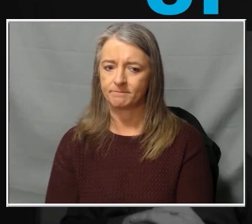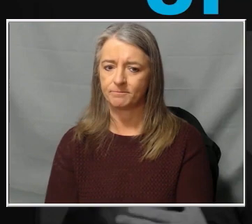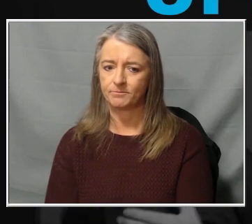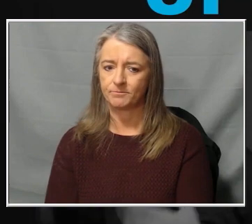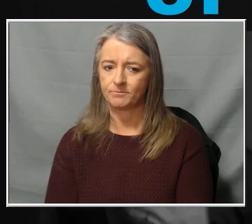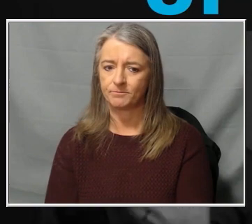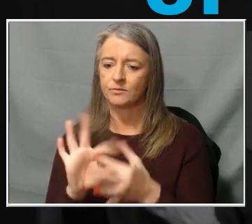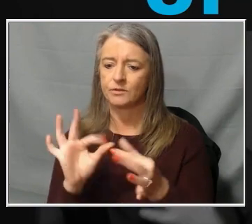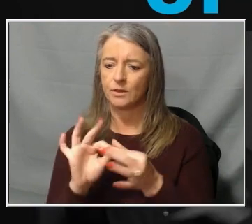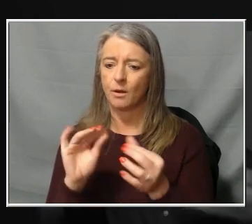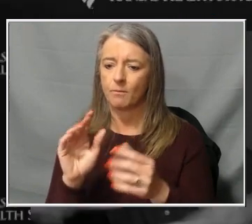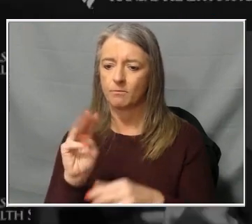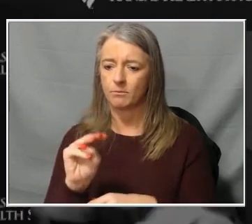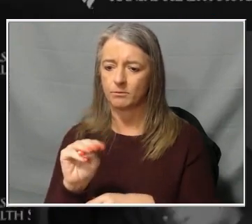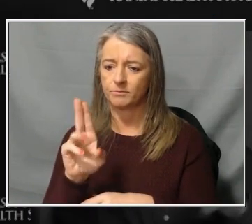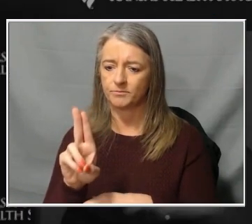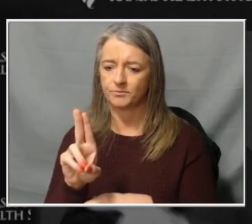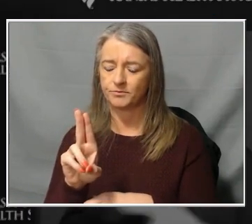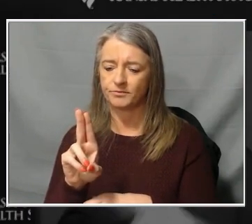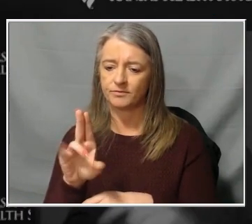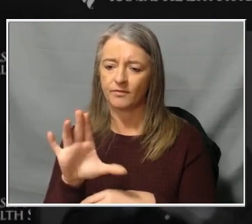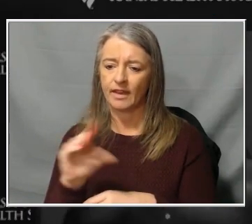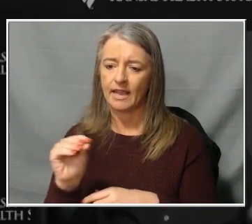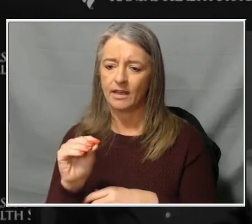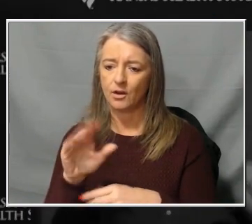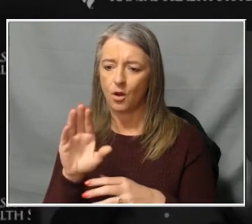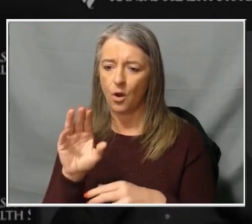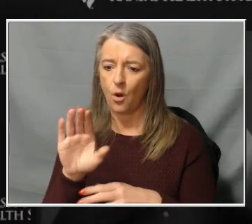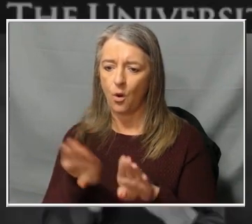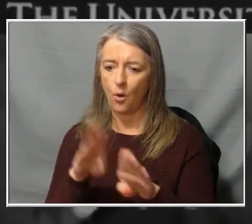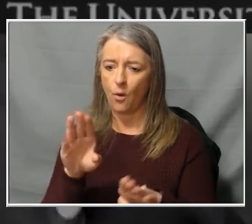Subscribe to our Morning Medical Update and Open Mics